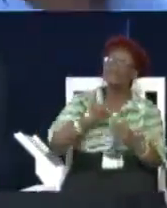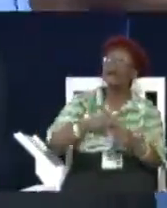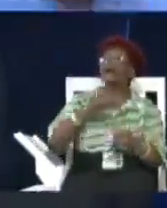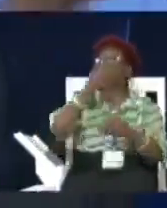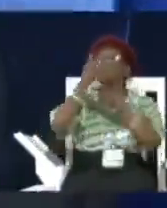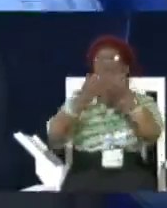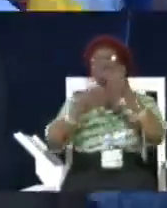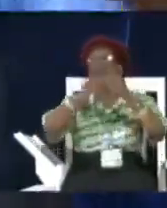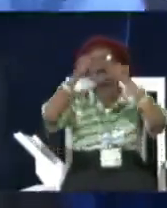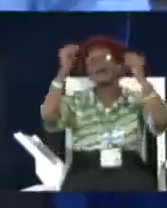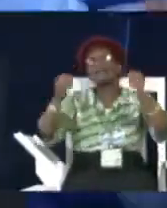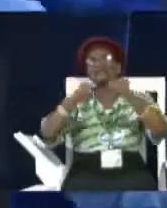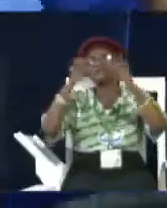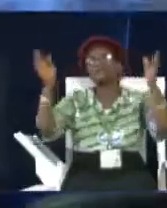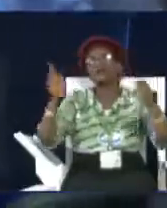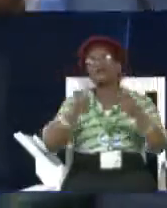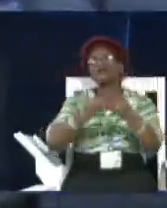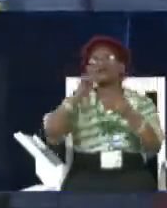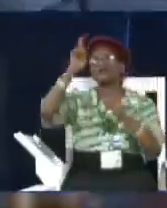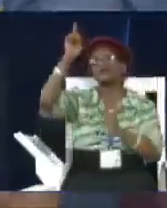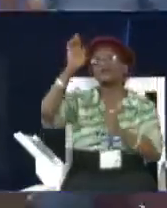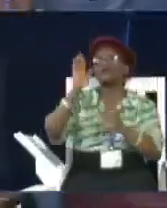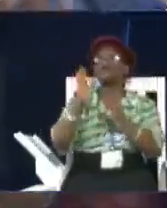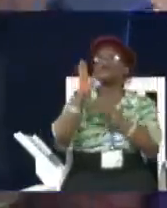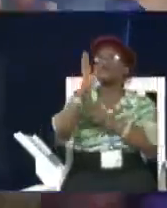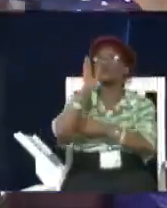My Father, there's no other Father like you.